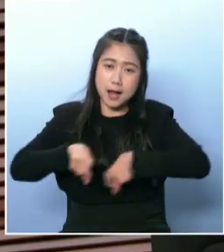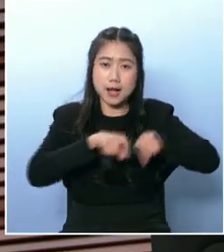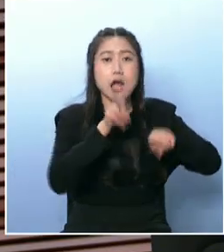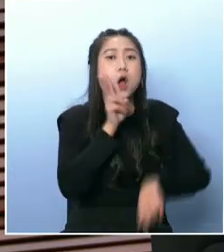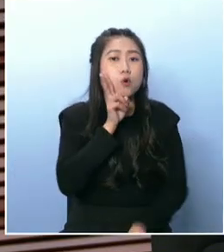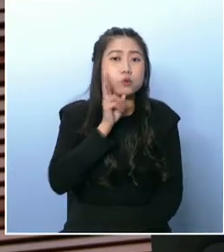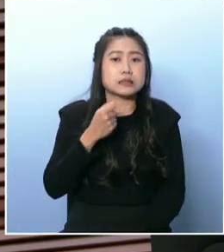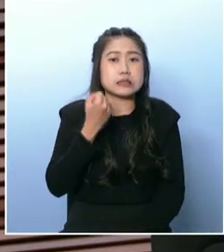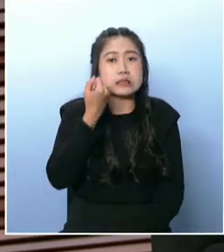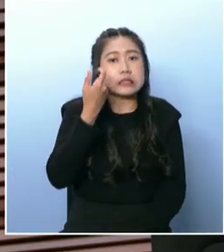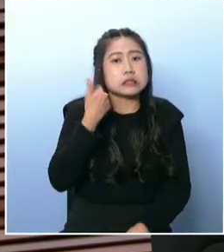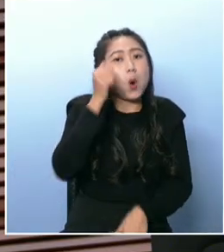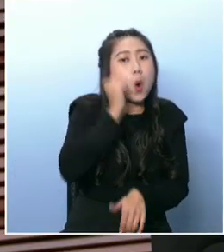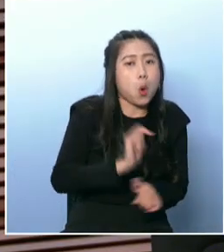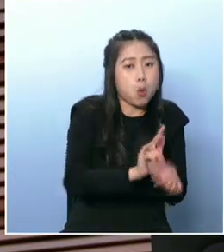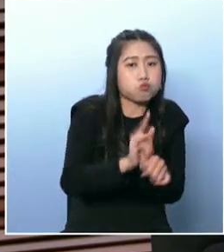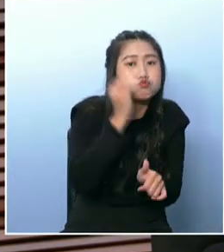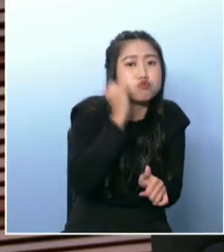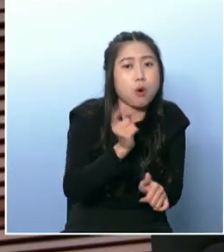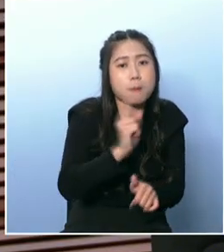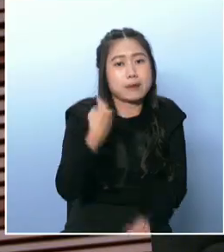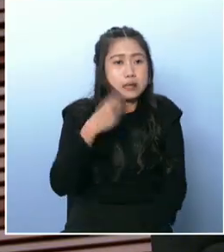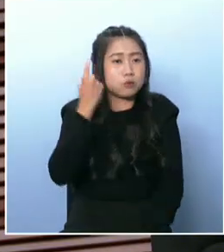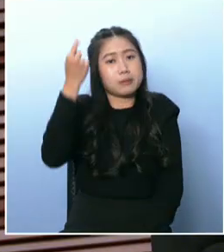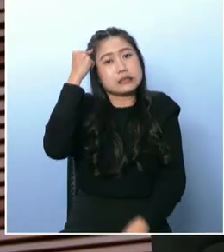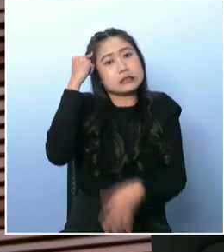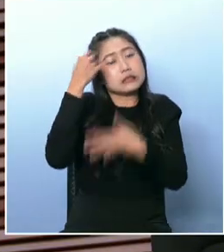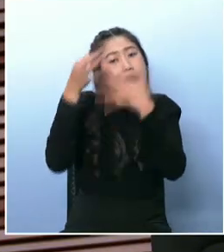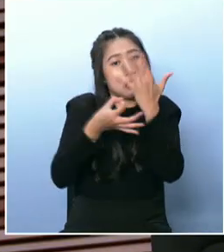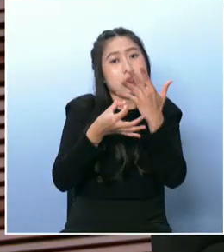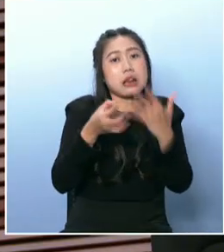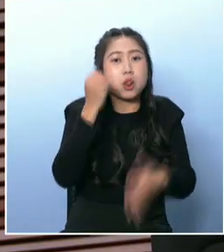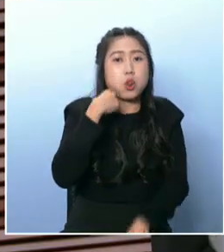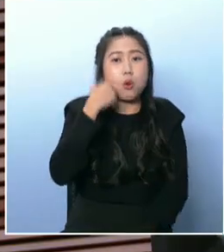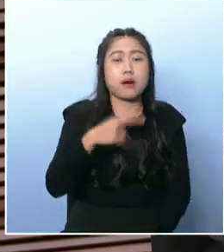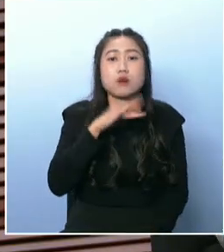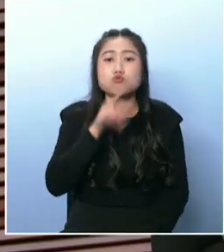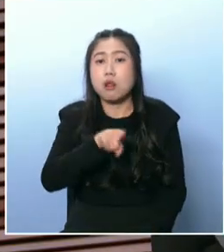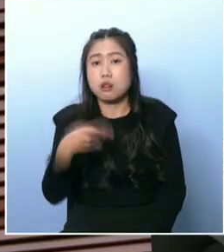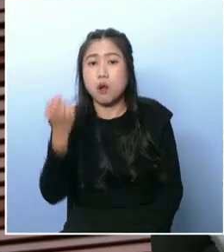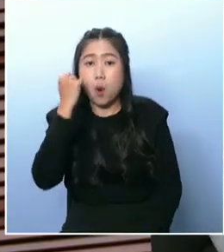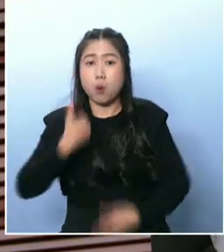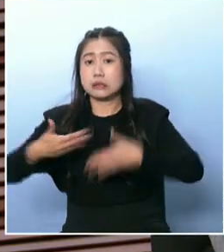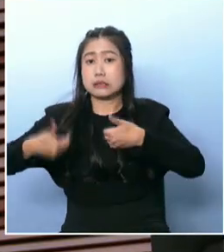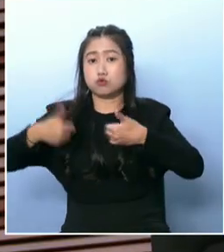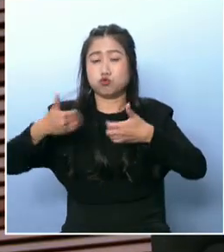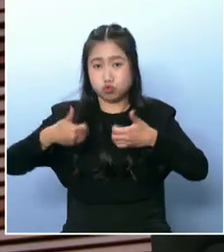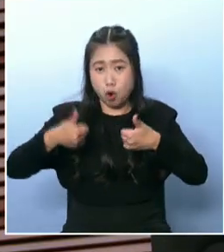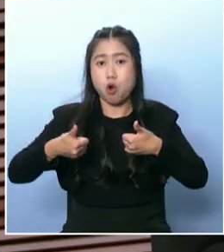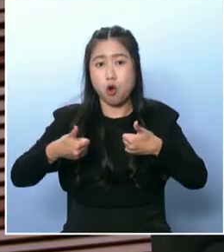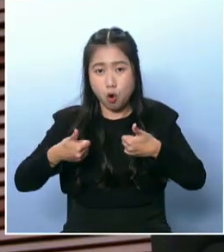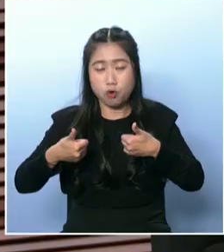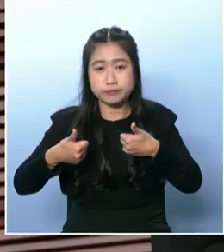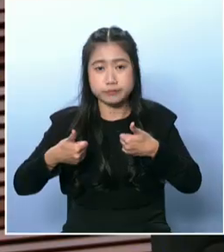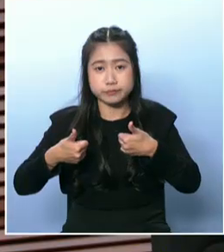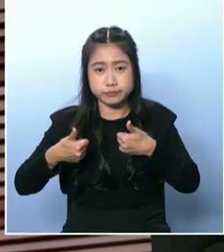welfare NGOs, when we meet with them, we can see that there may be cases where an elderly is caring for another elderly,